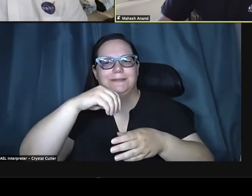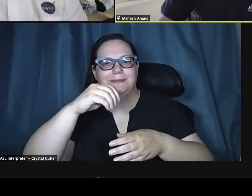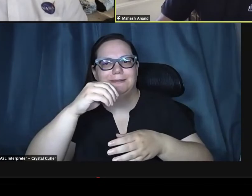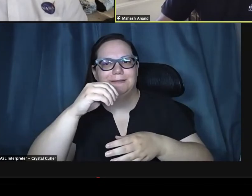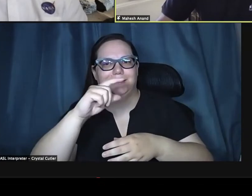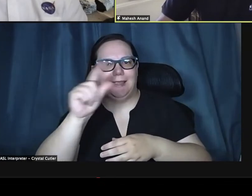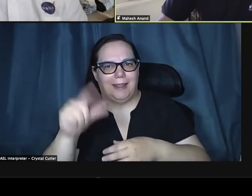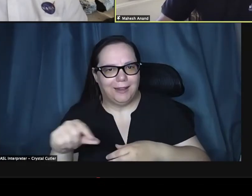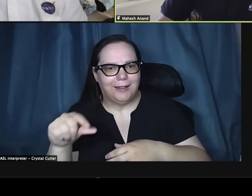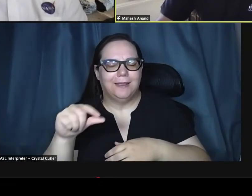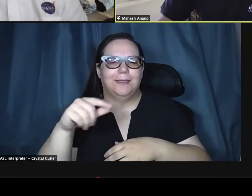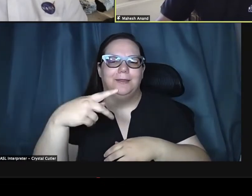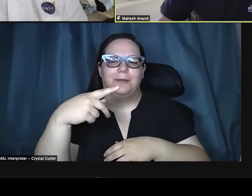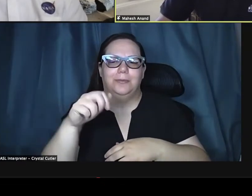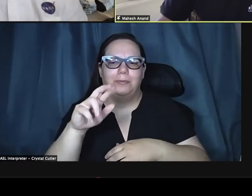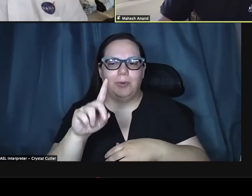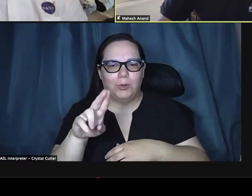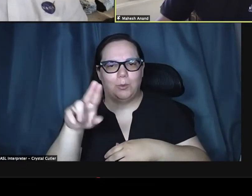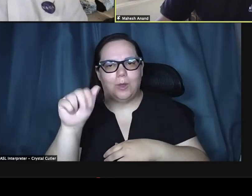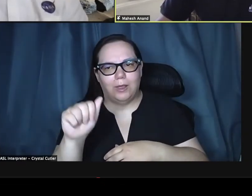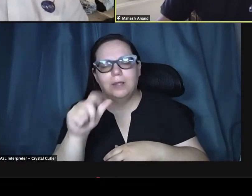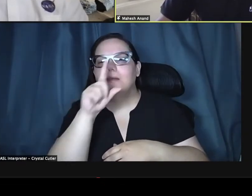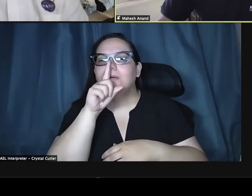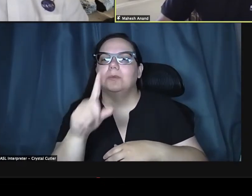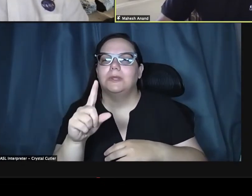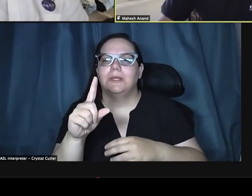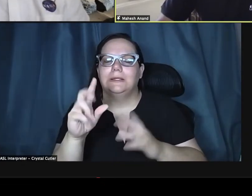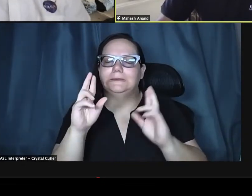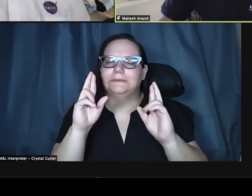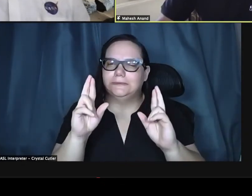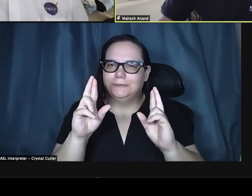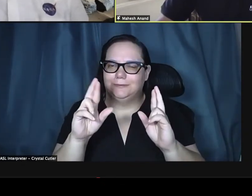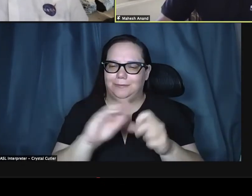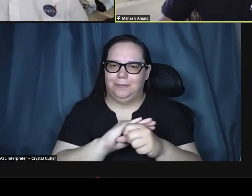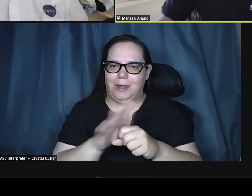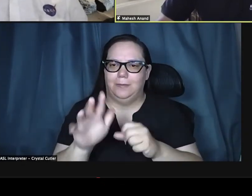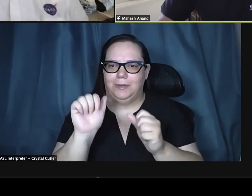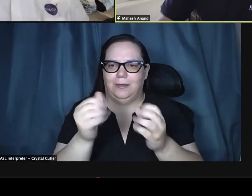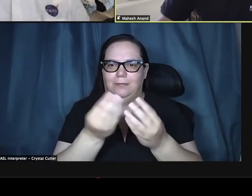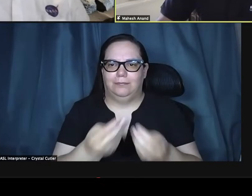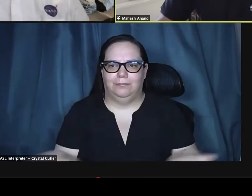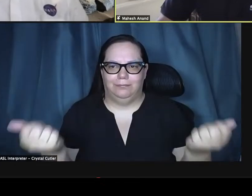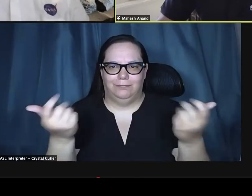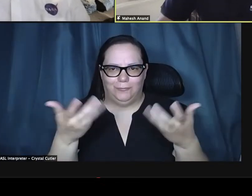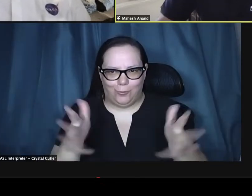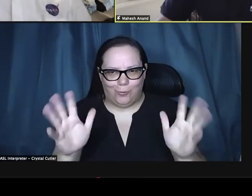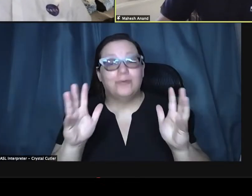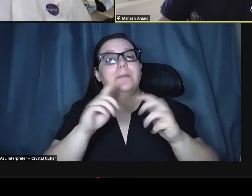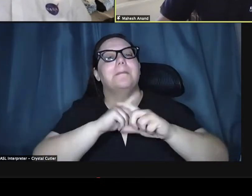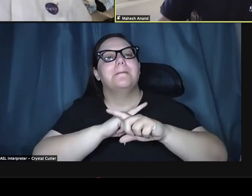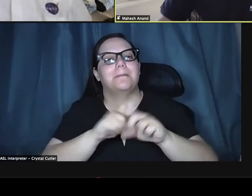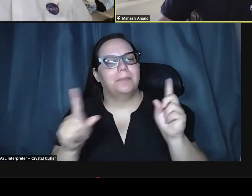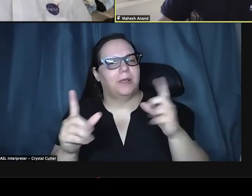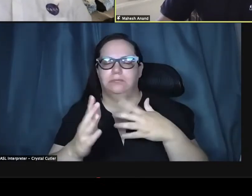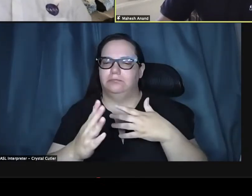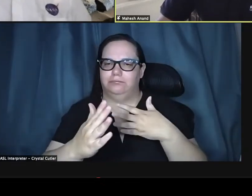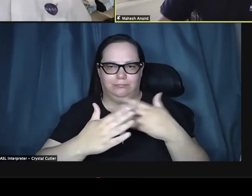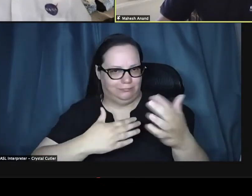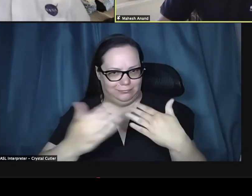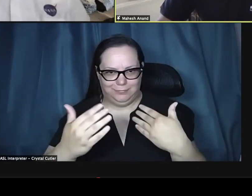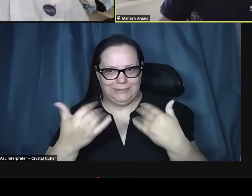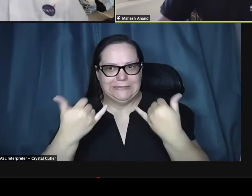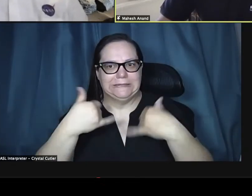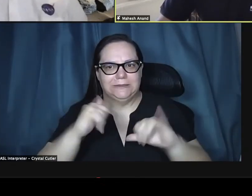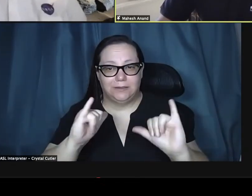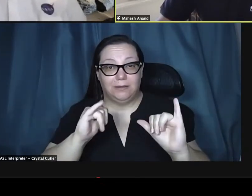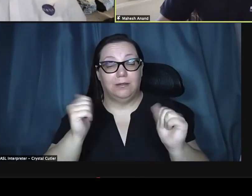fingers crossed that we can get over this pandemic. But nonetheless, as I said, we will still try to implement all of the